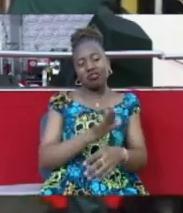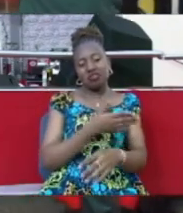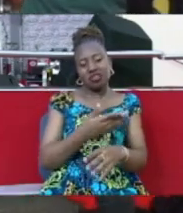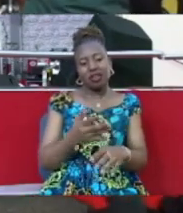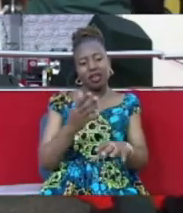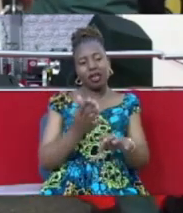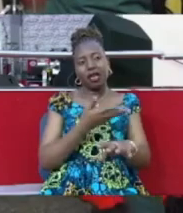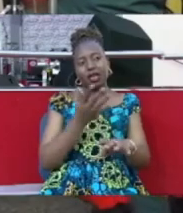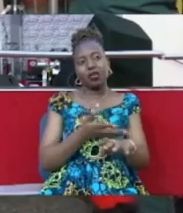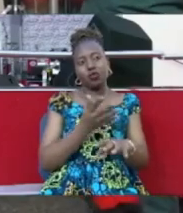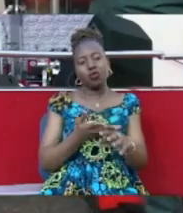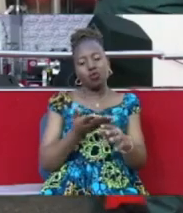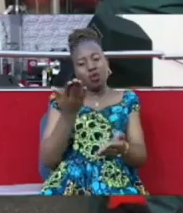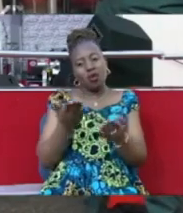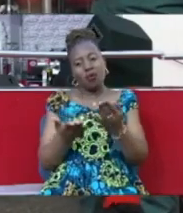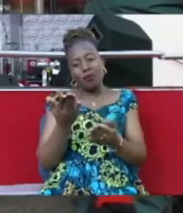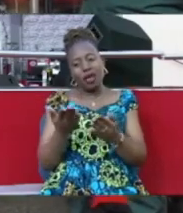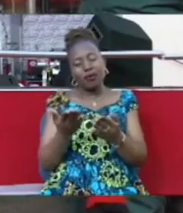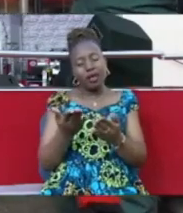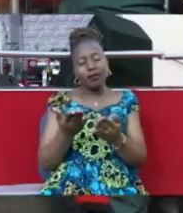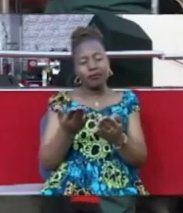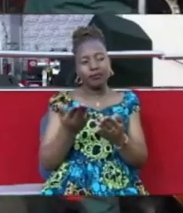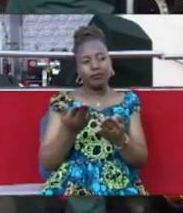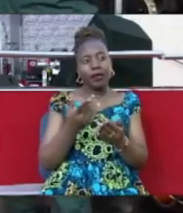lugha yake. Niene joy.